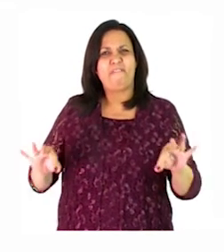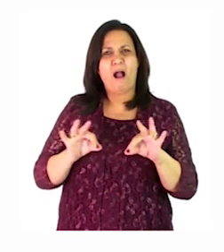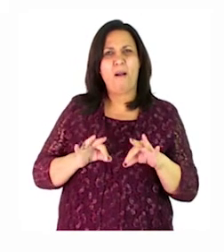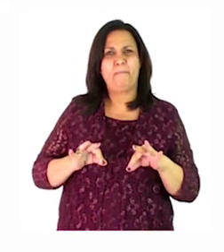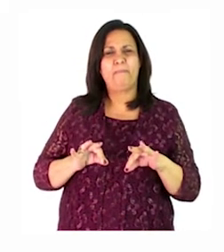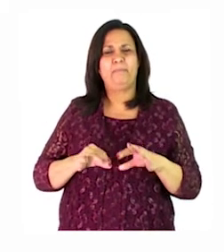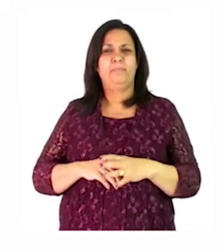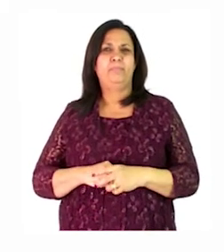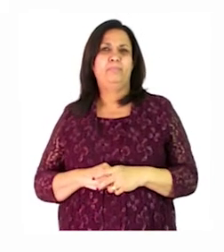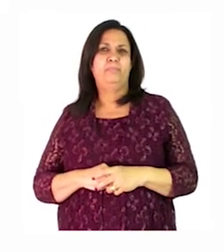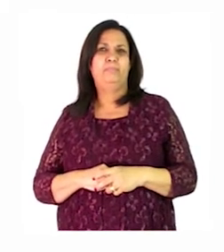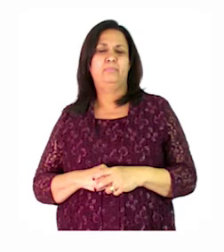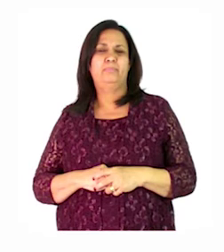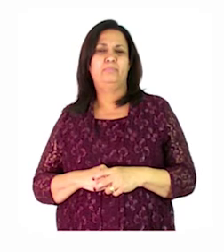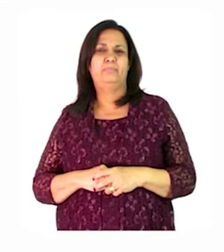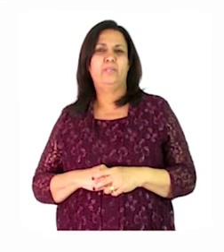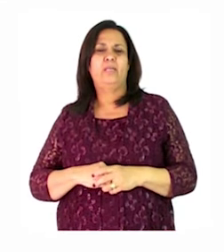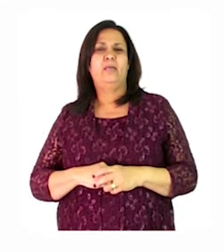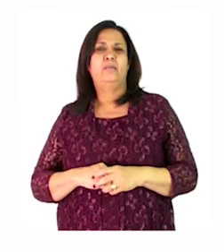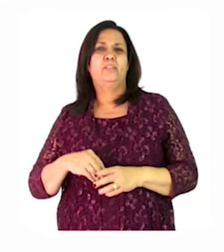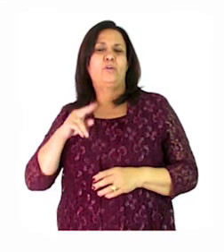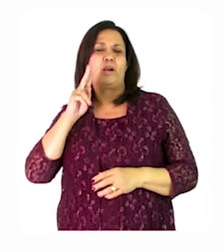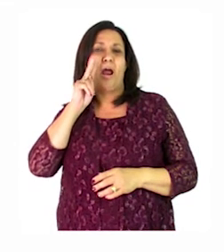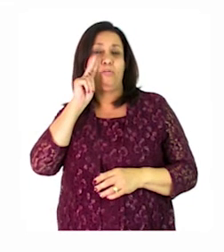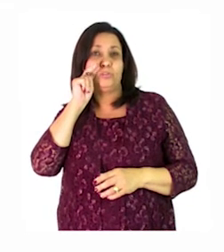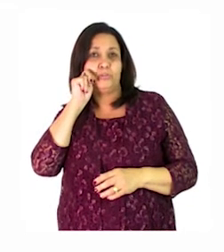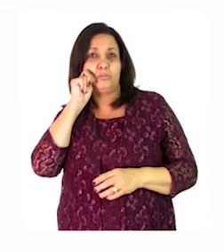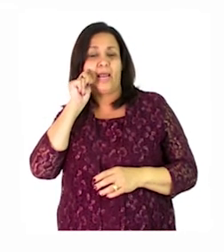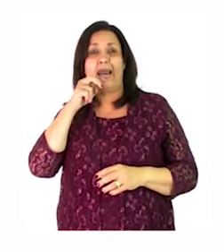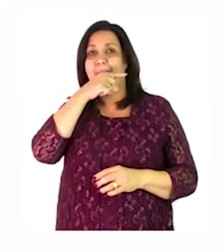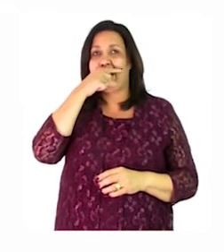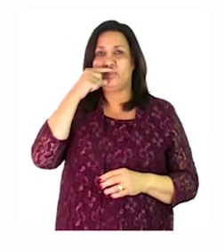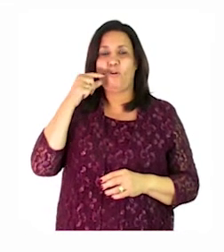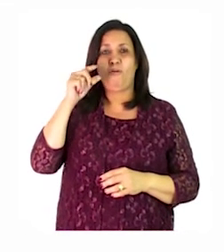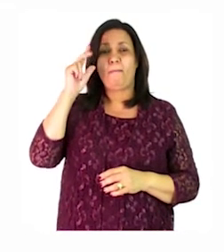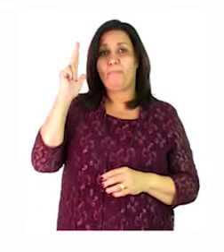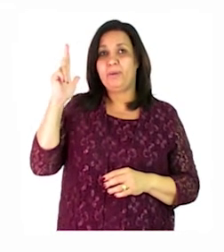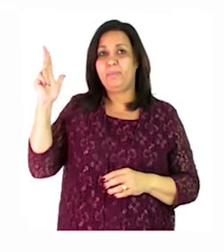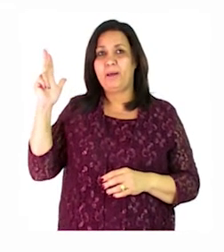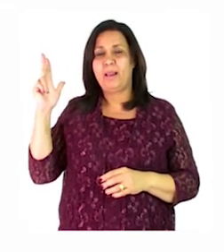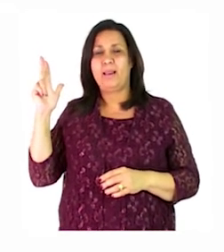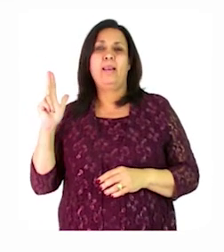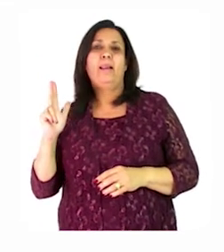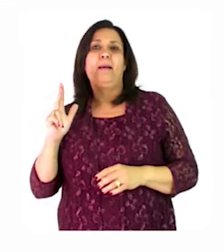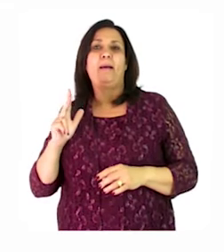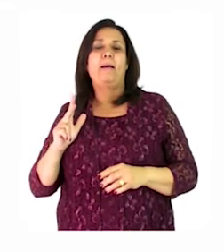nouns are names of persons, places, or